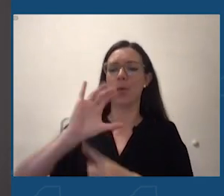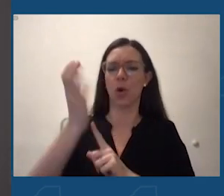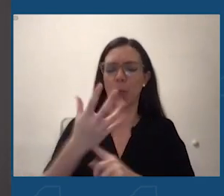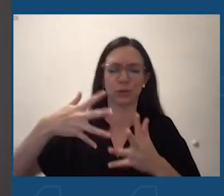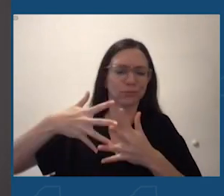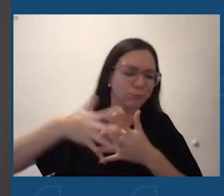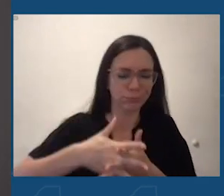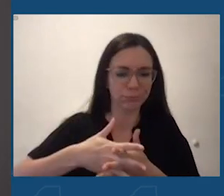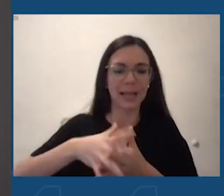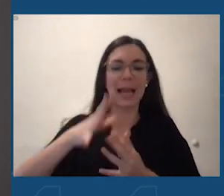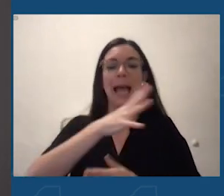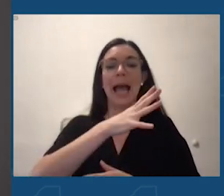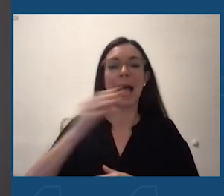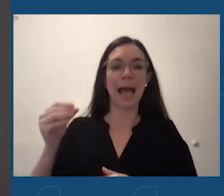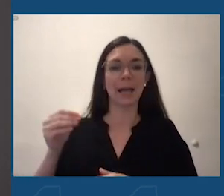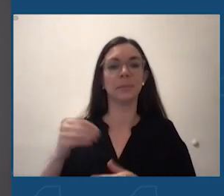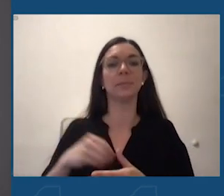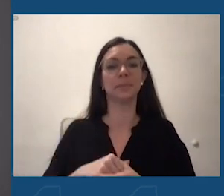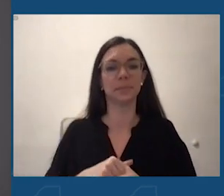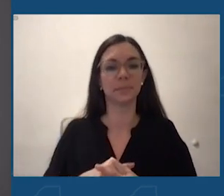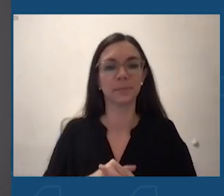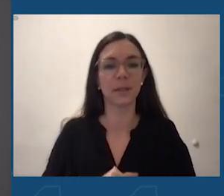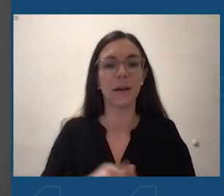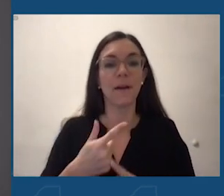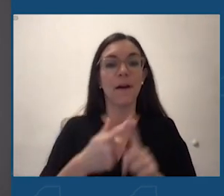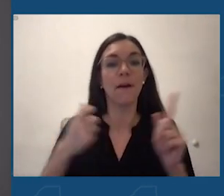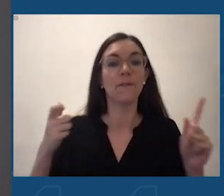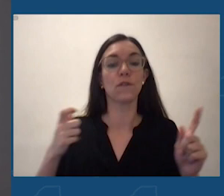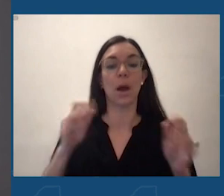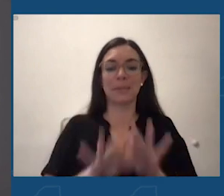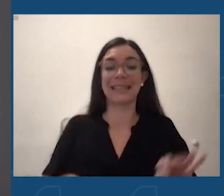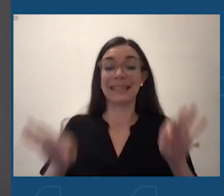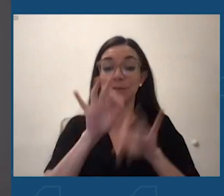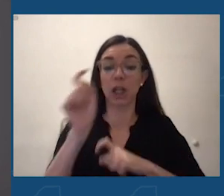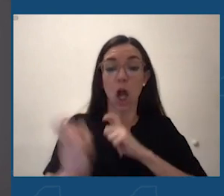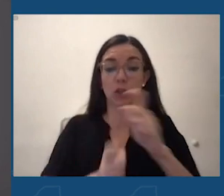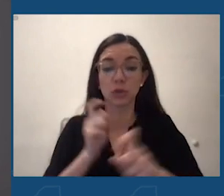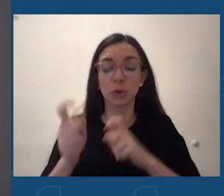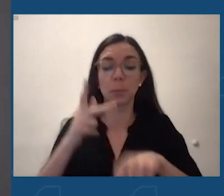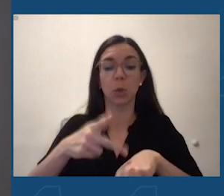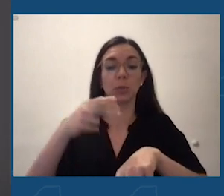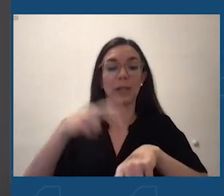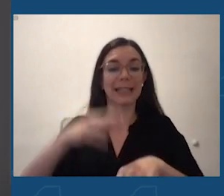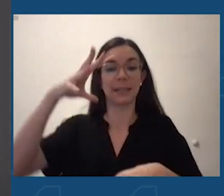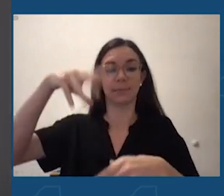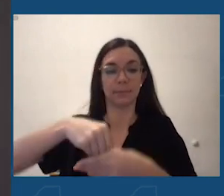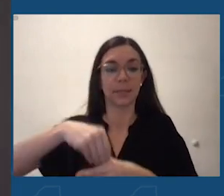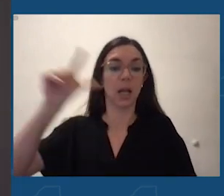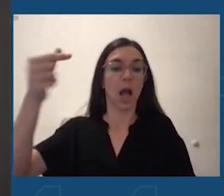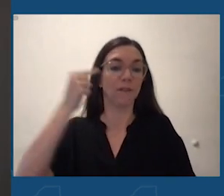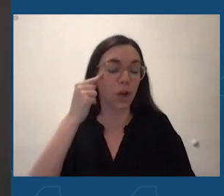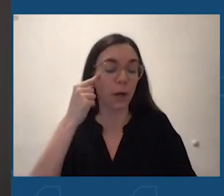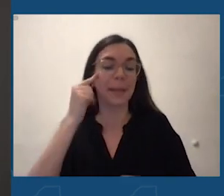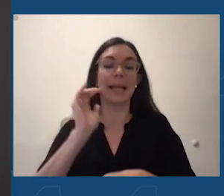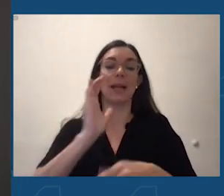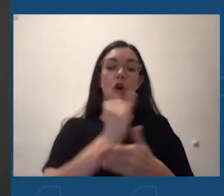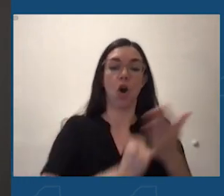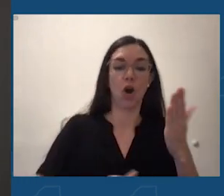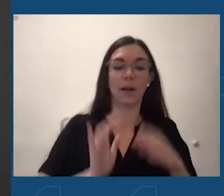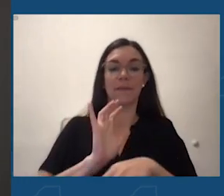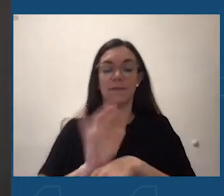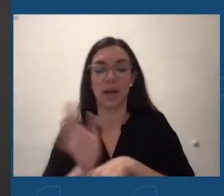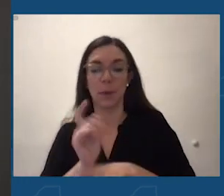En la historia y el crecimiento de Nueva York. From significant contributions of Puerto Ricans in government, art, film, theater, y los